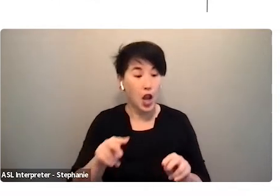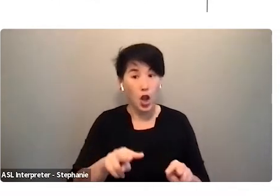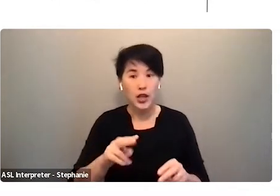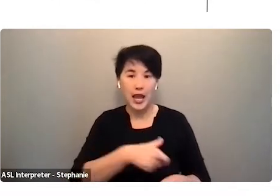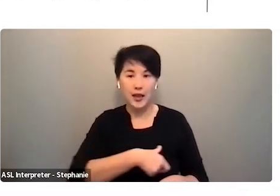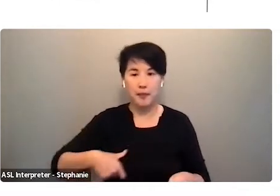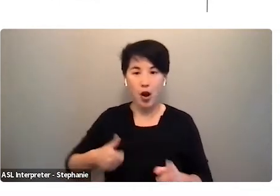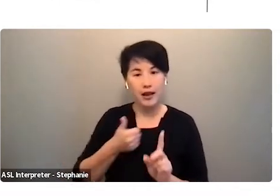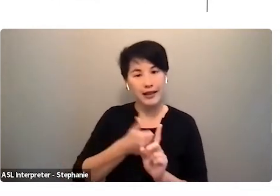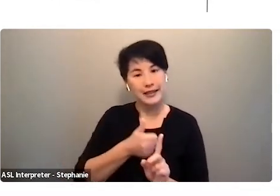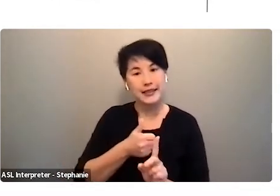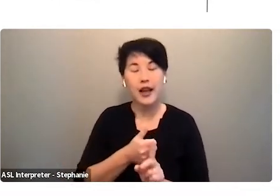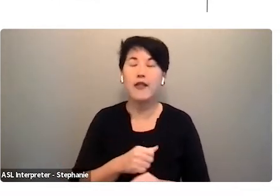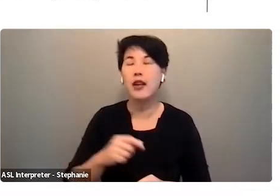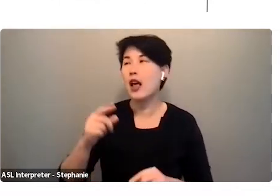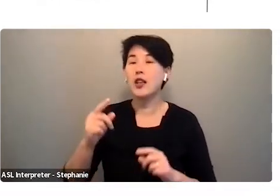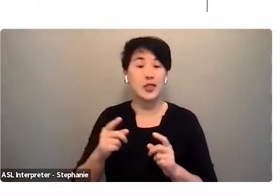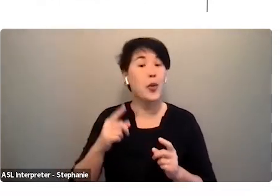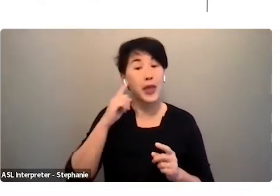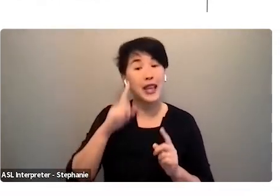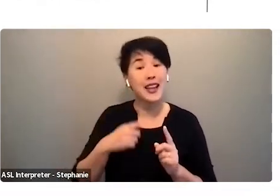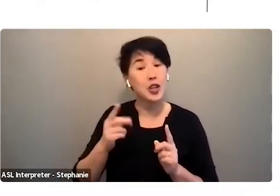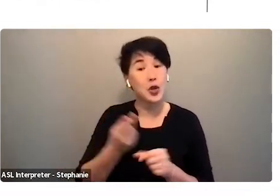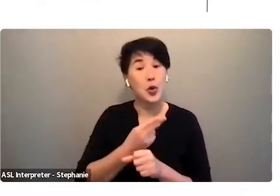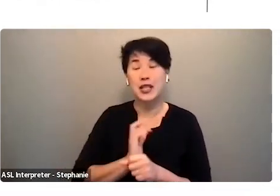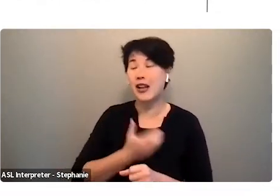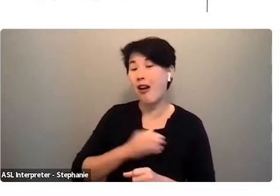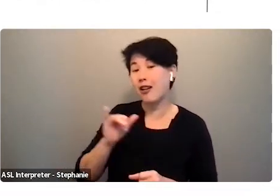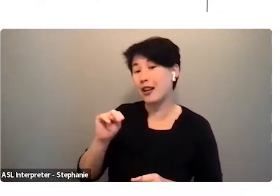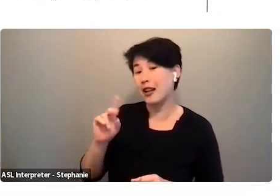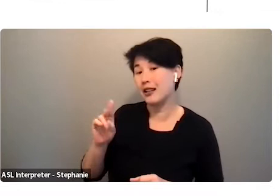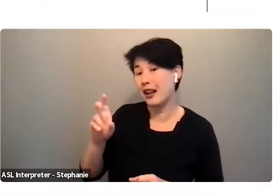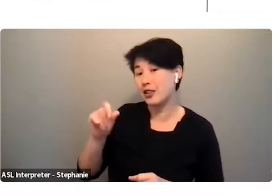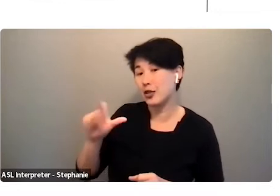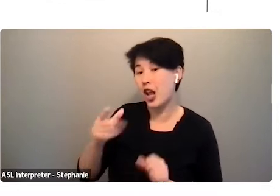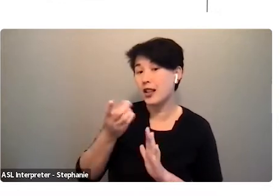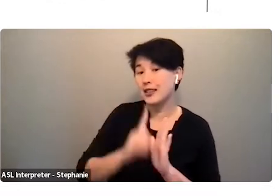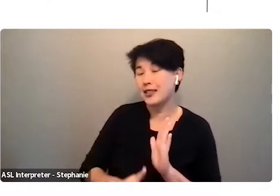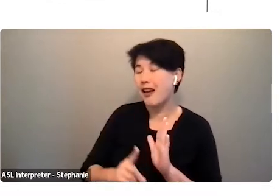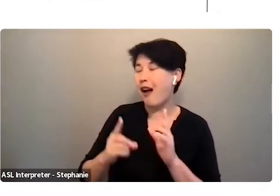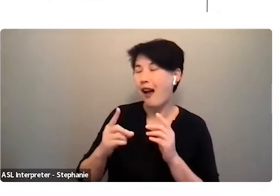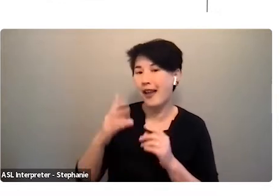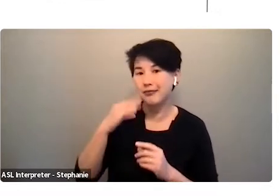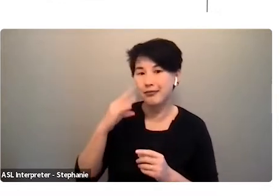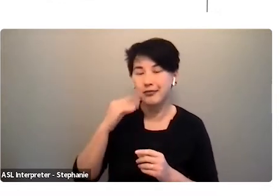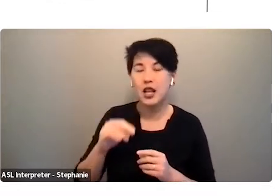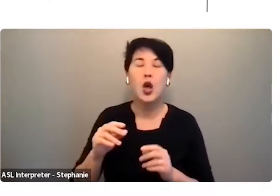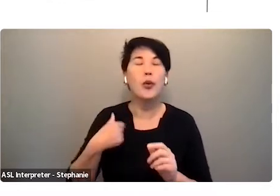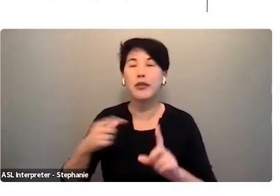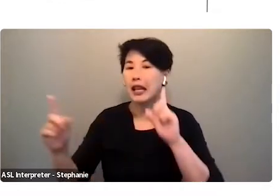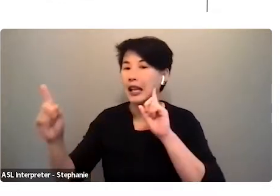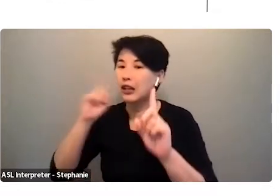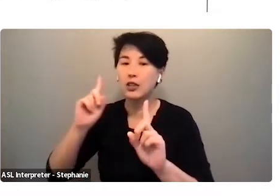we putting on our industrial design hats, we started with user research and conversations and hearing stories from people who wear bras. And